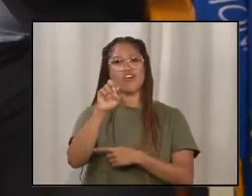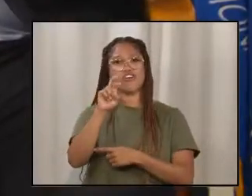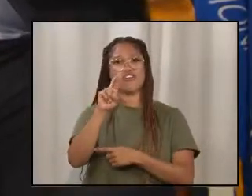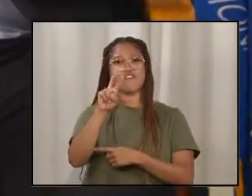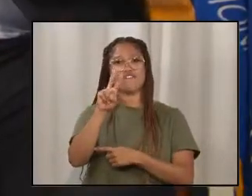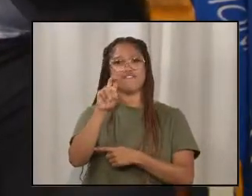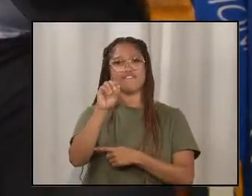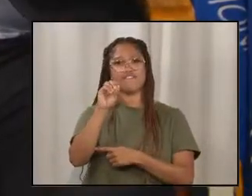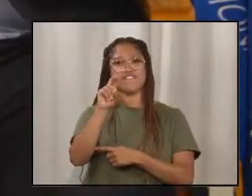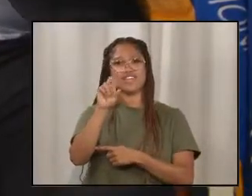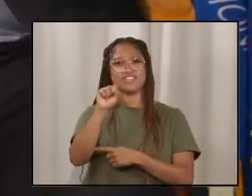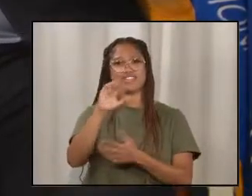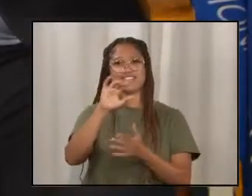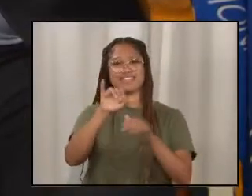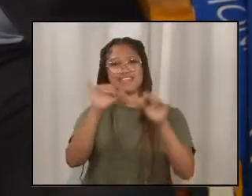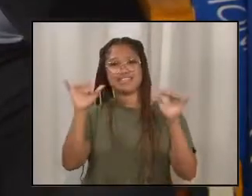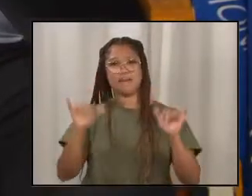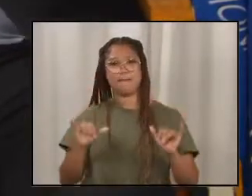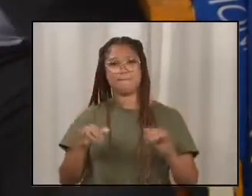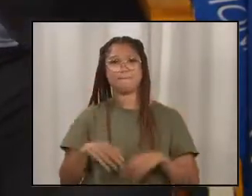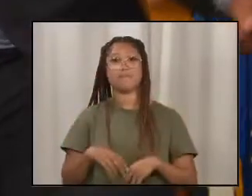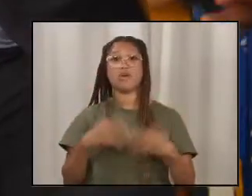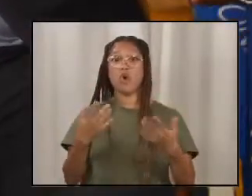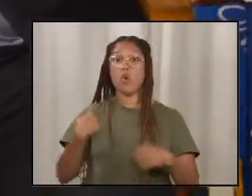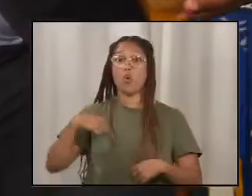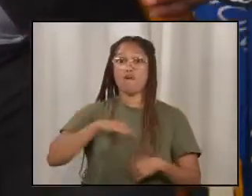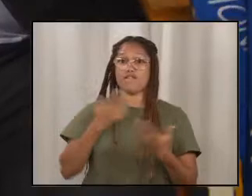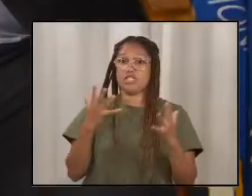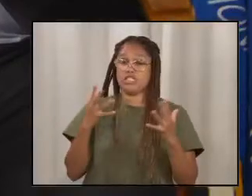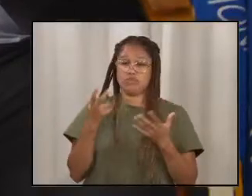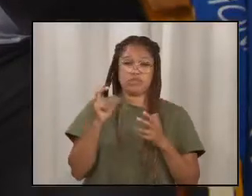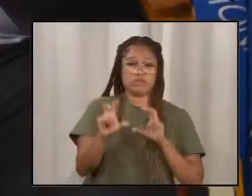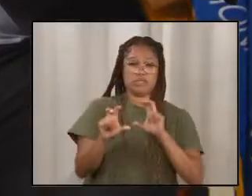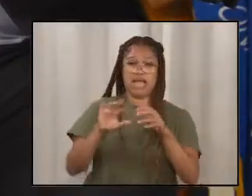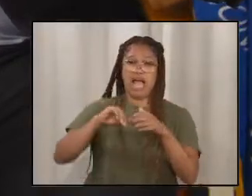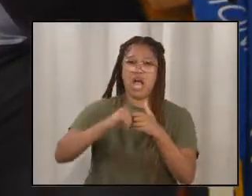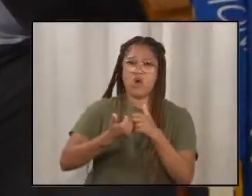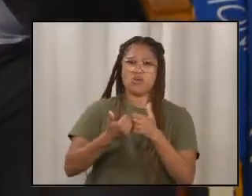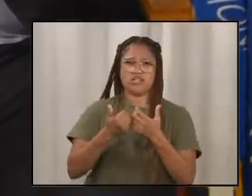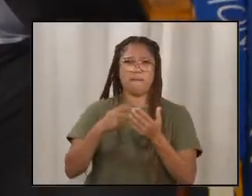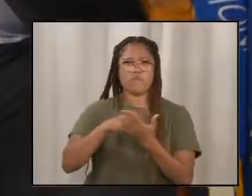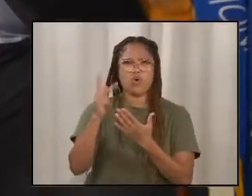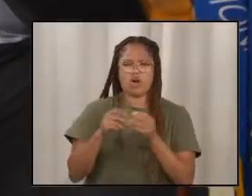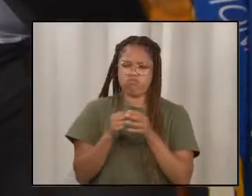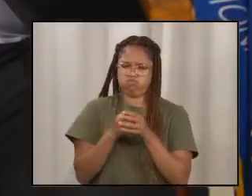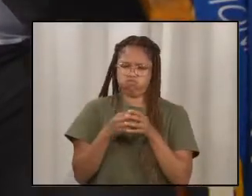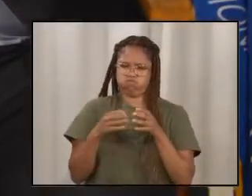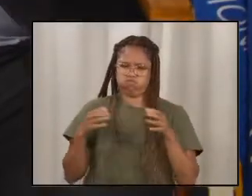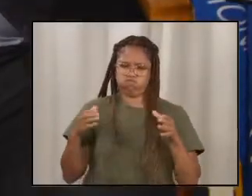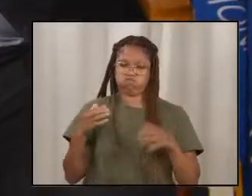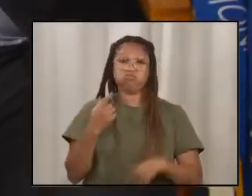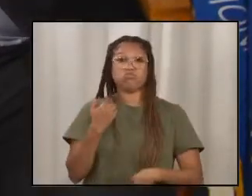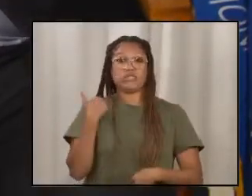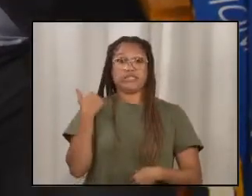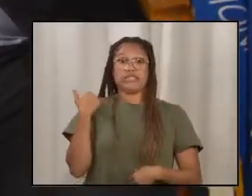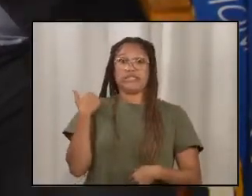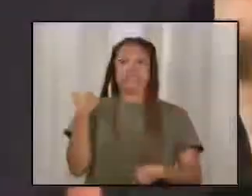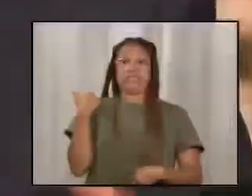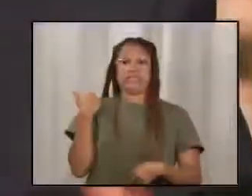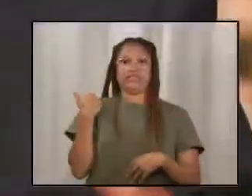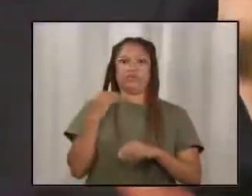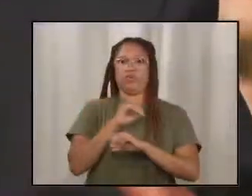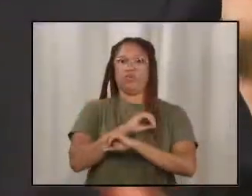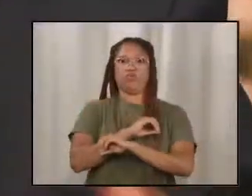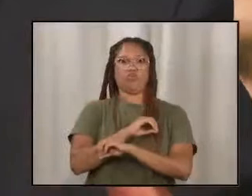efforts. And we've made a lot of investments to expand. In recent years, we've gone from no city shelters